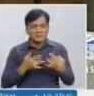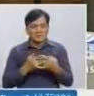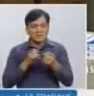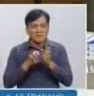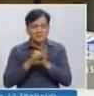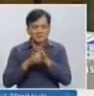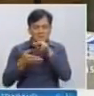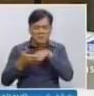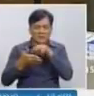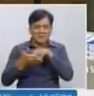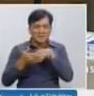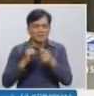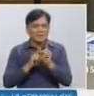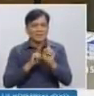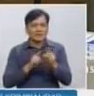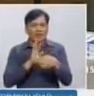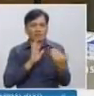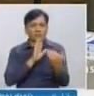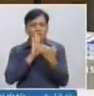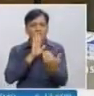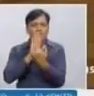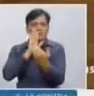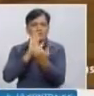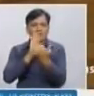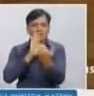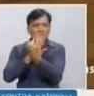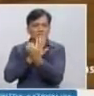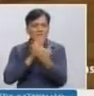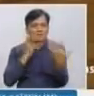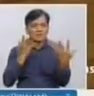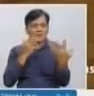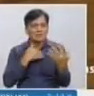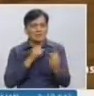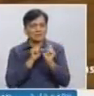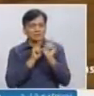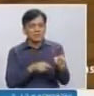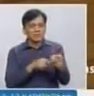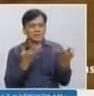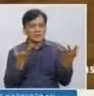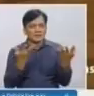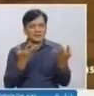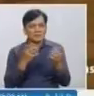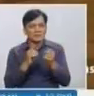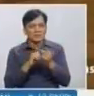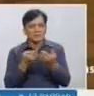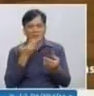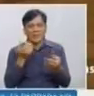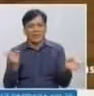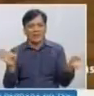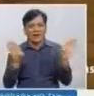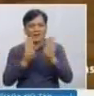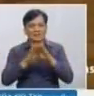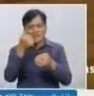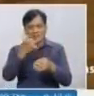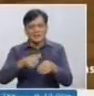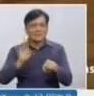to read, much less answer all attacks made on me, this shop, the presidency, might as well be closed for